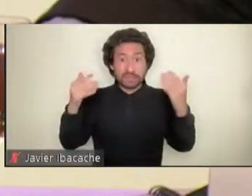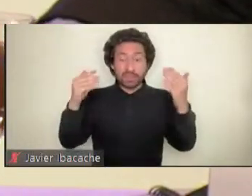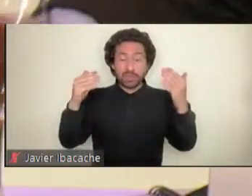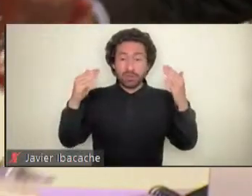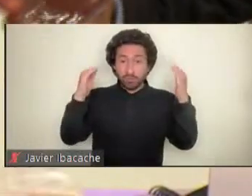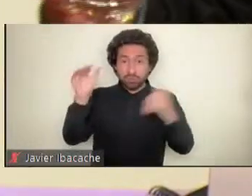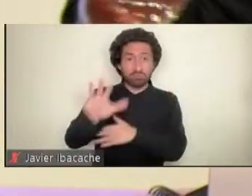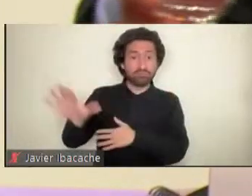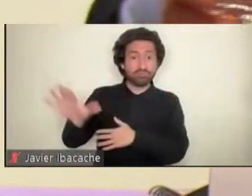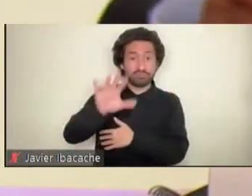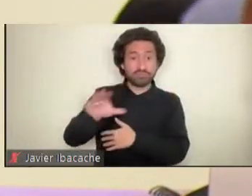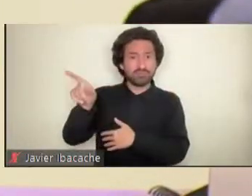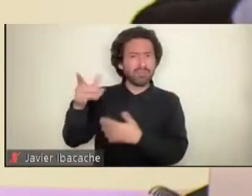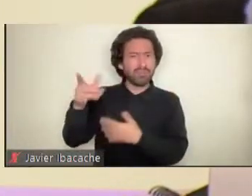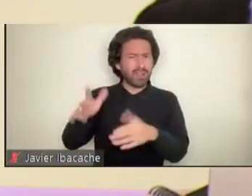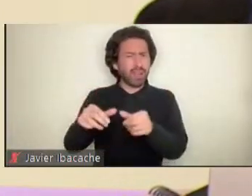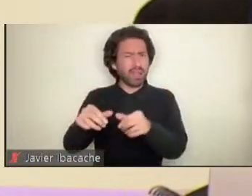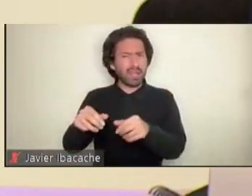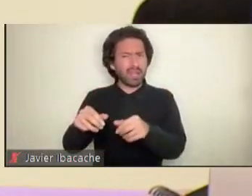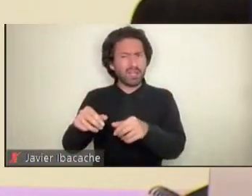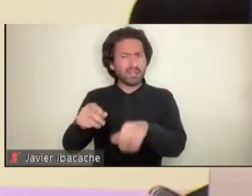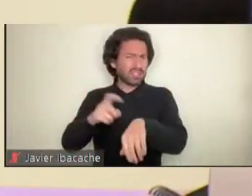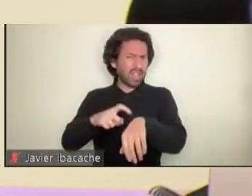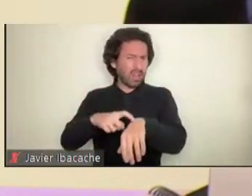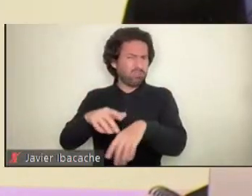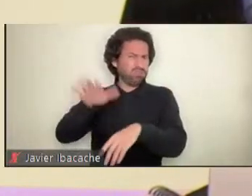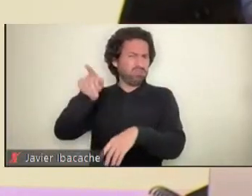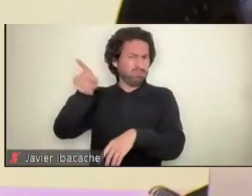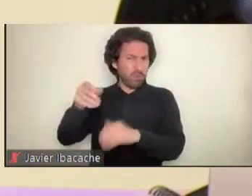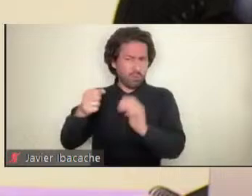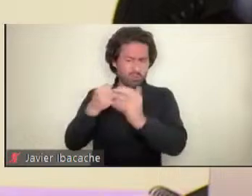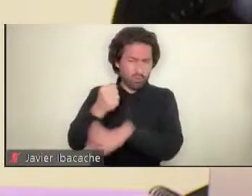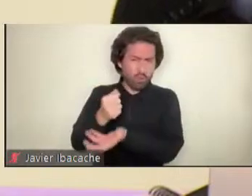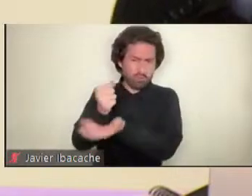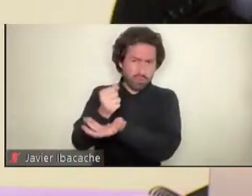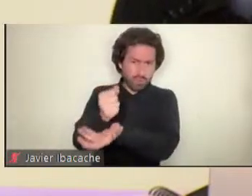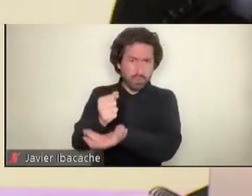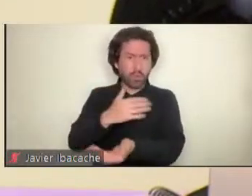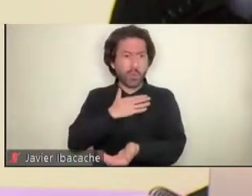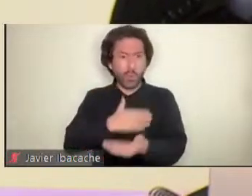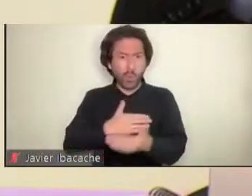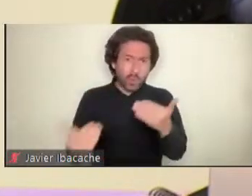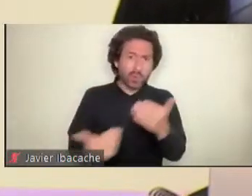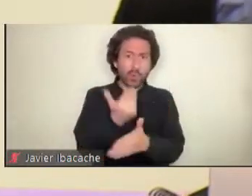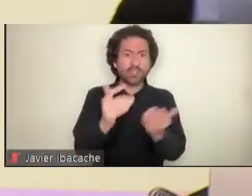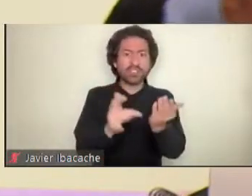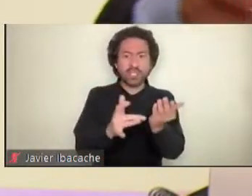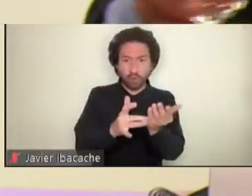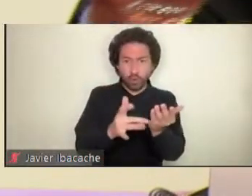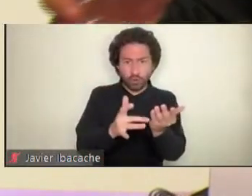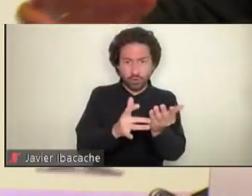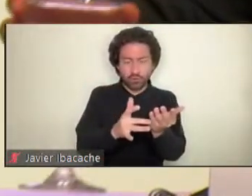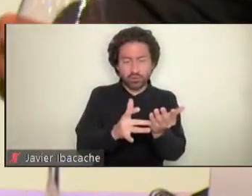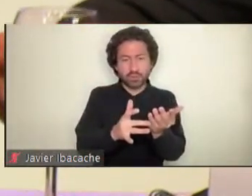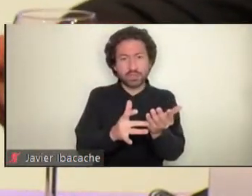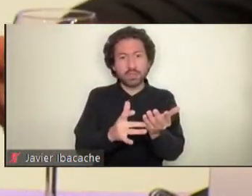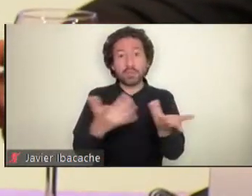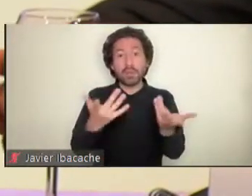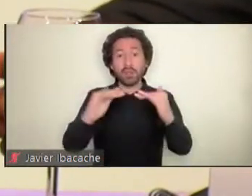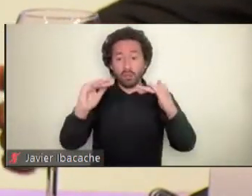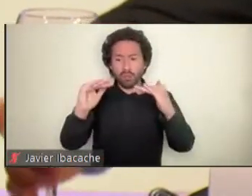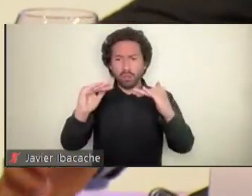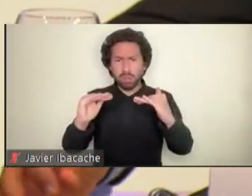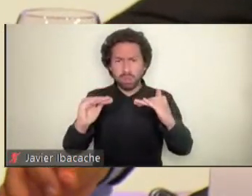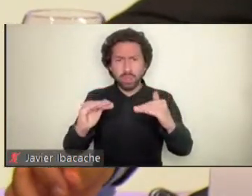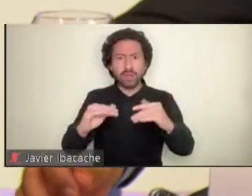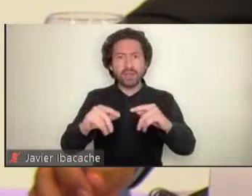the land is sinking, and so they have invested in hydraulic science to